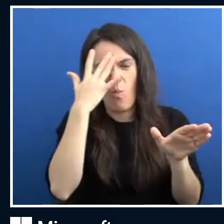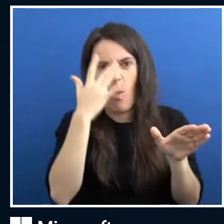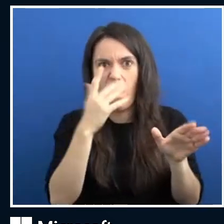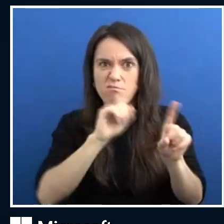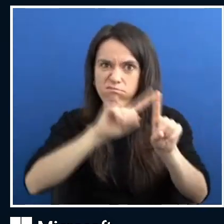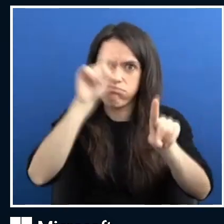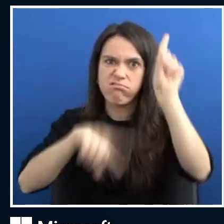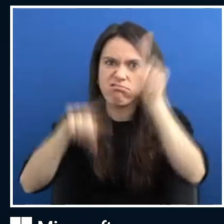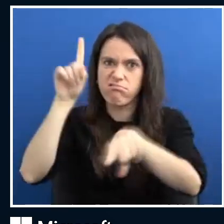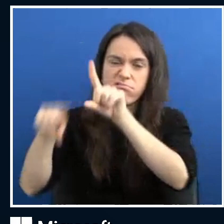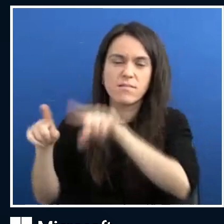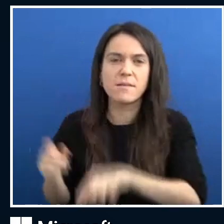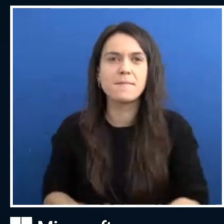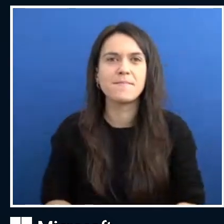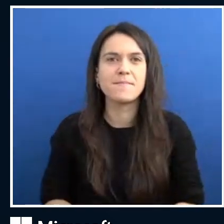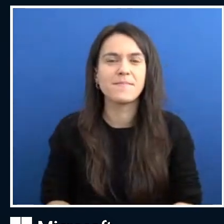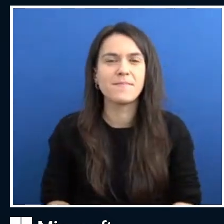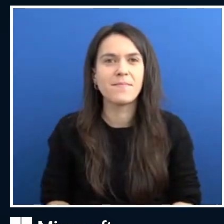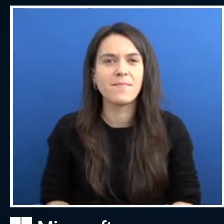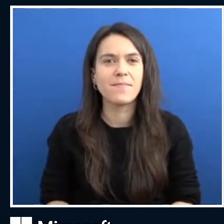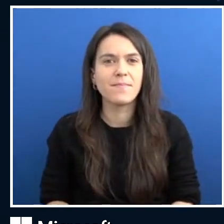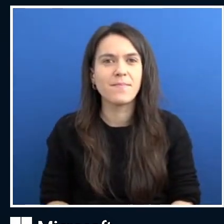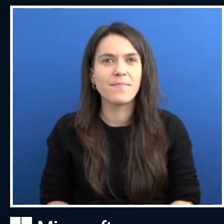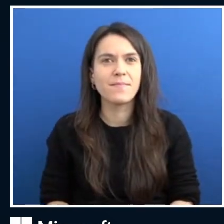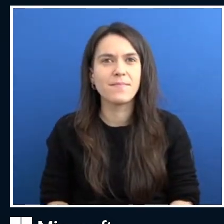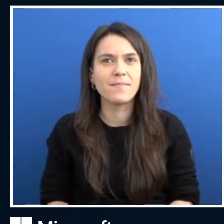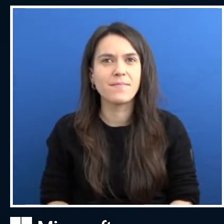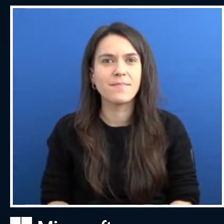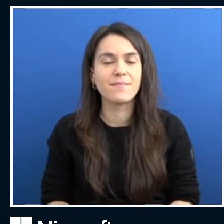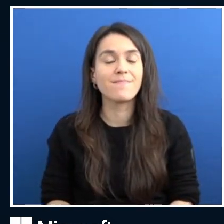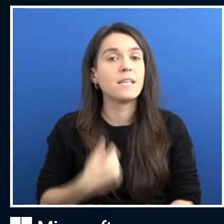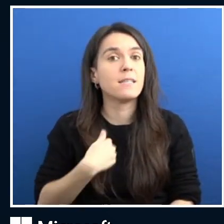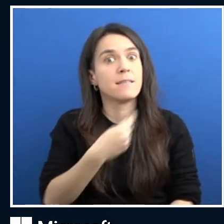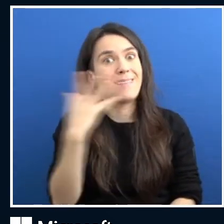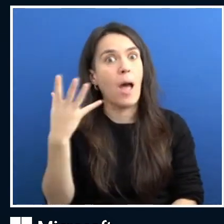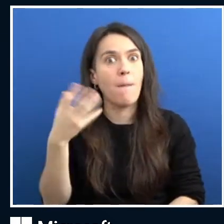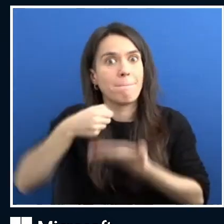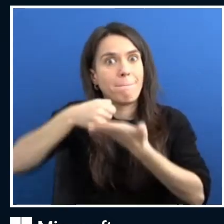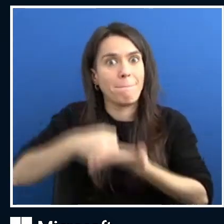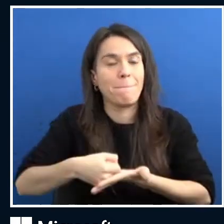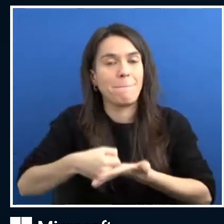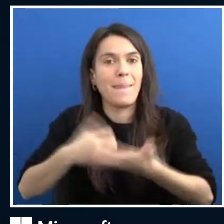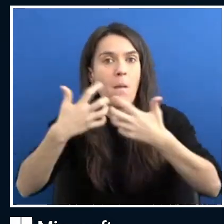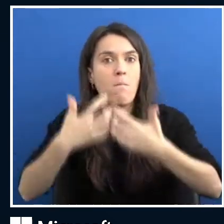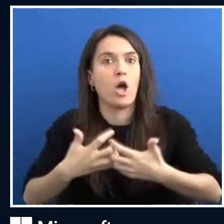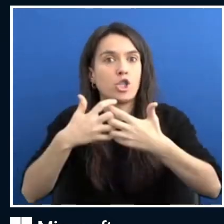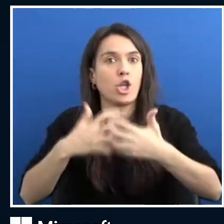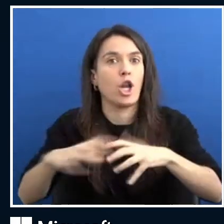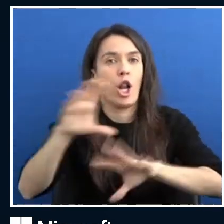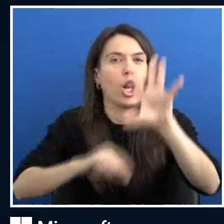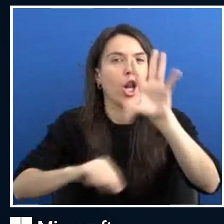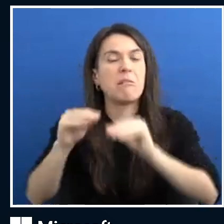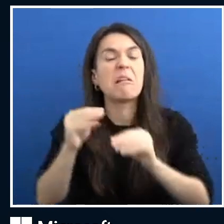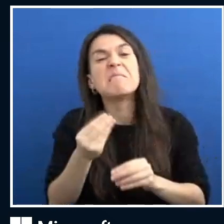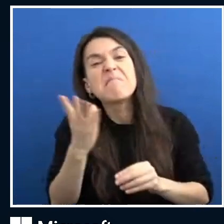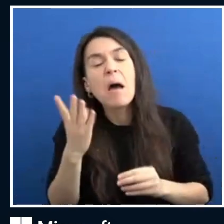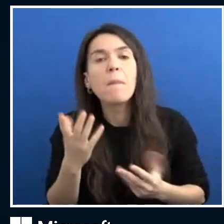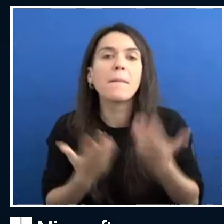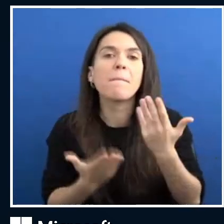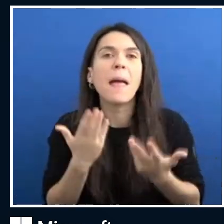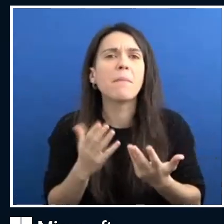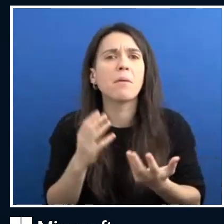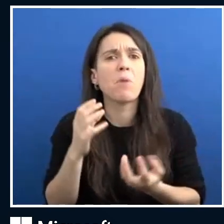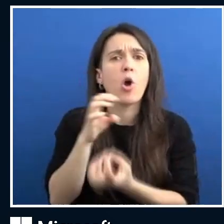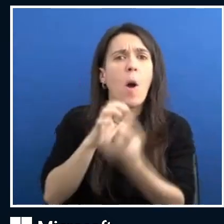is like something that's built on machine learning, right? Sometimes you might not have very complex models,